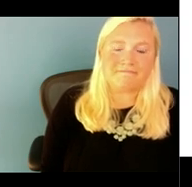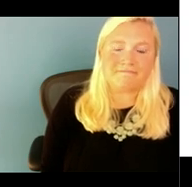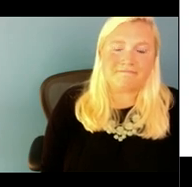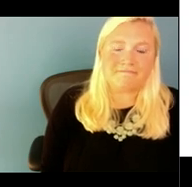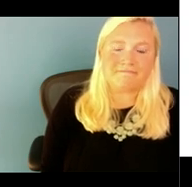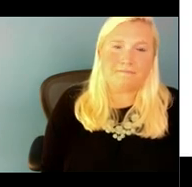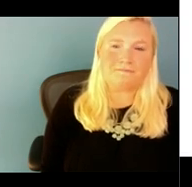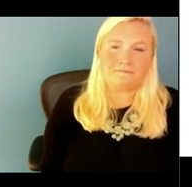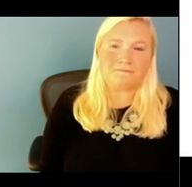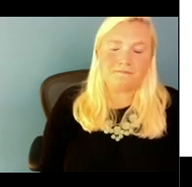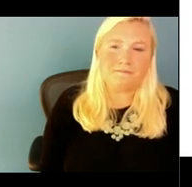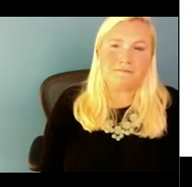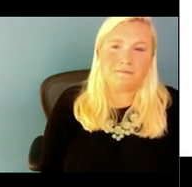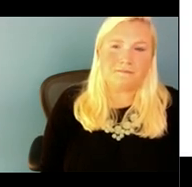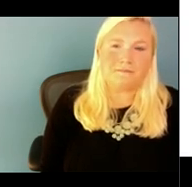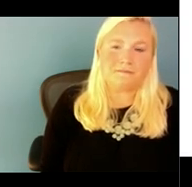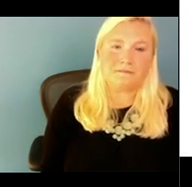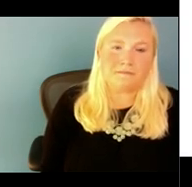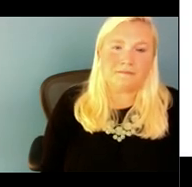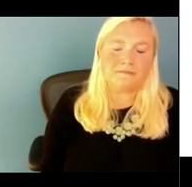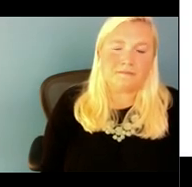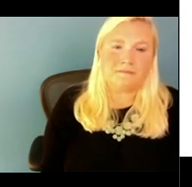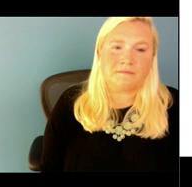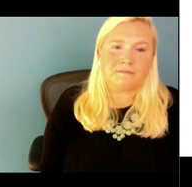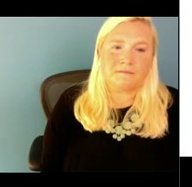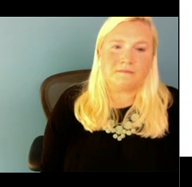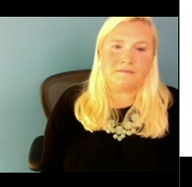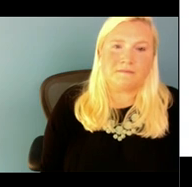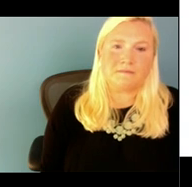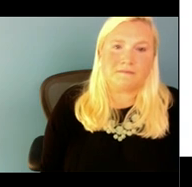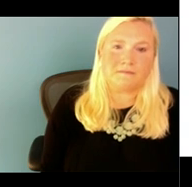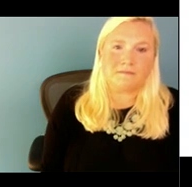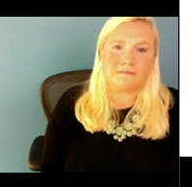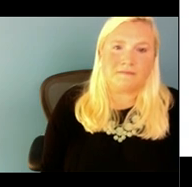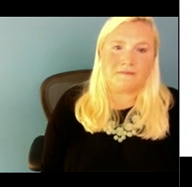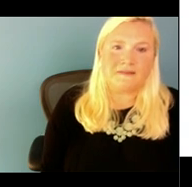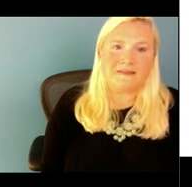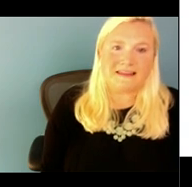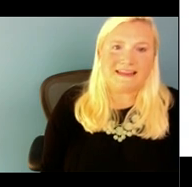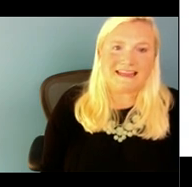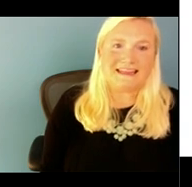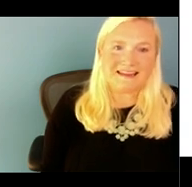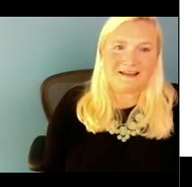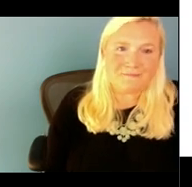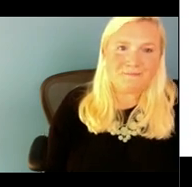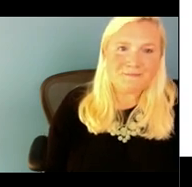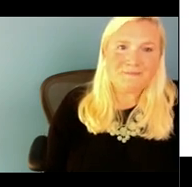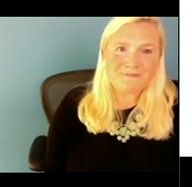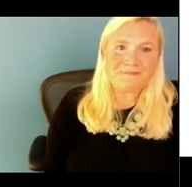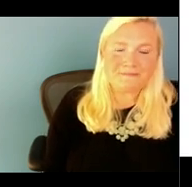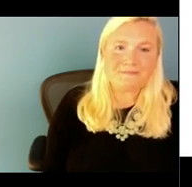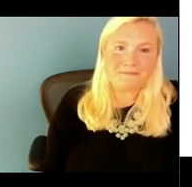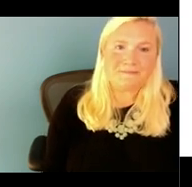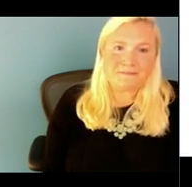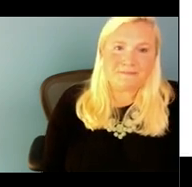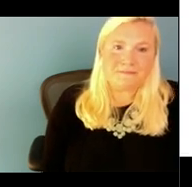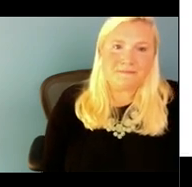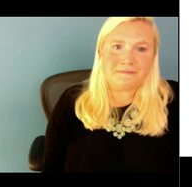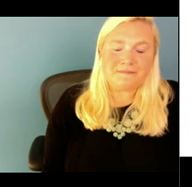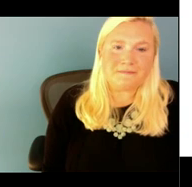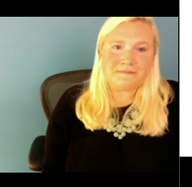extra important to say it's okay that now is different from before. So a lot would depend upon the situations, understanding why now, but